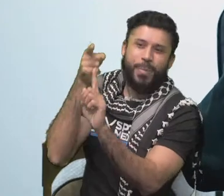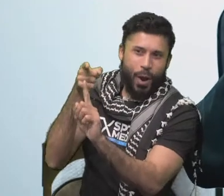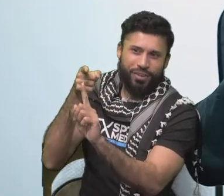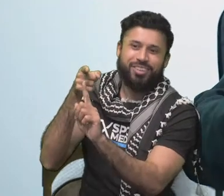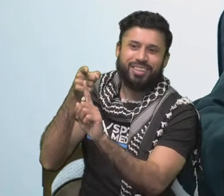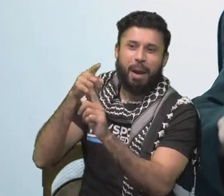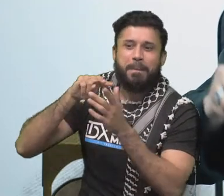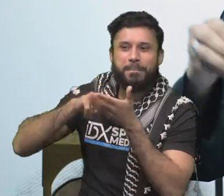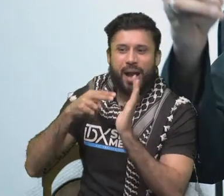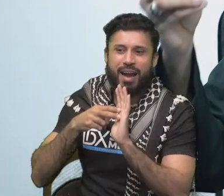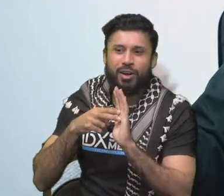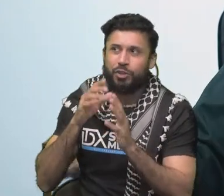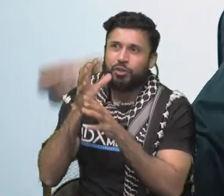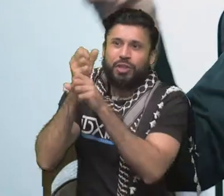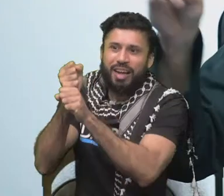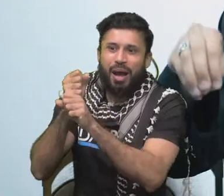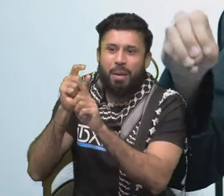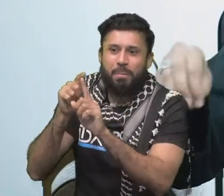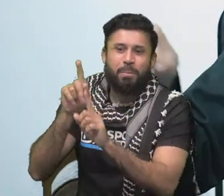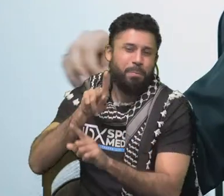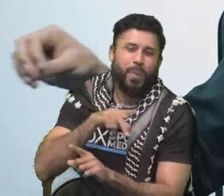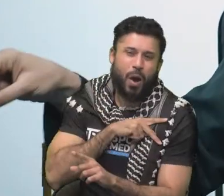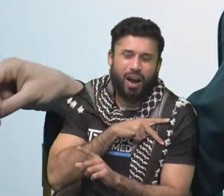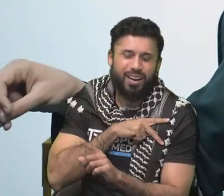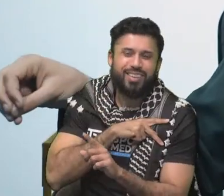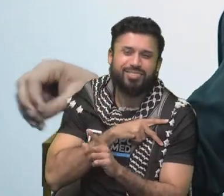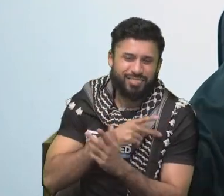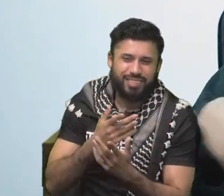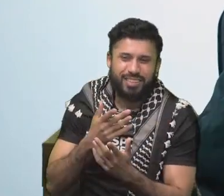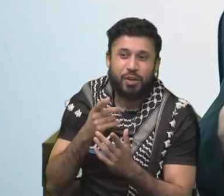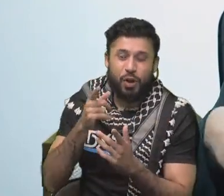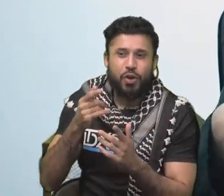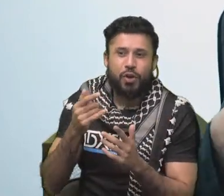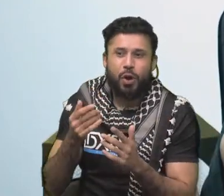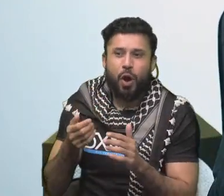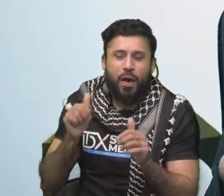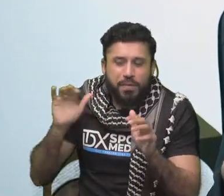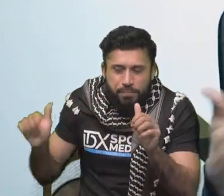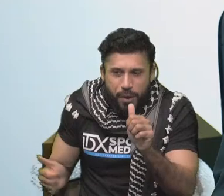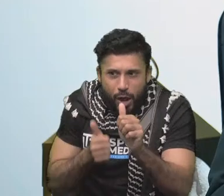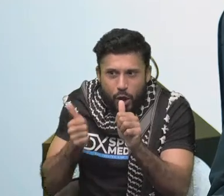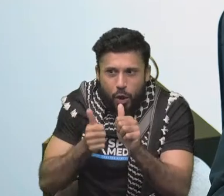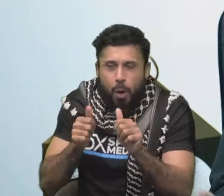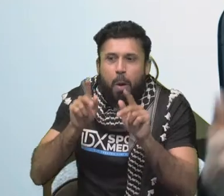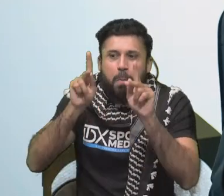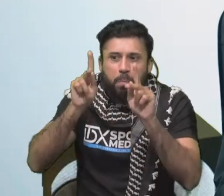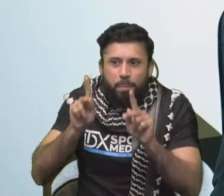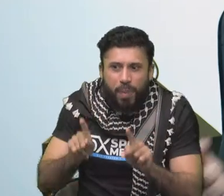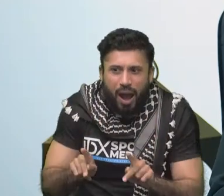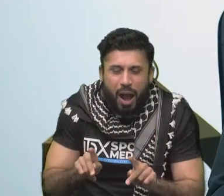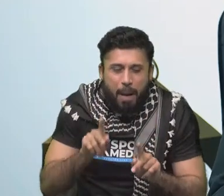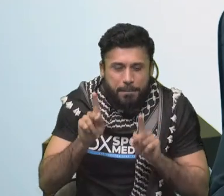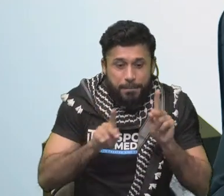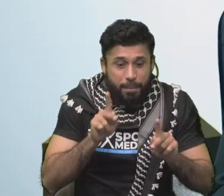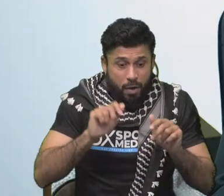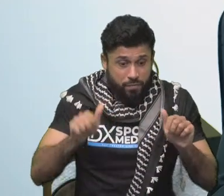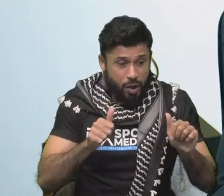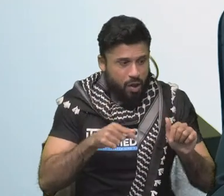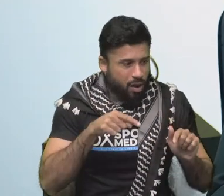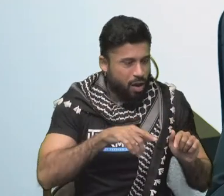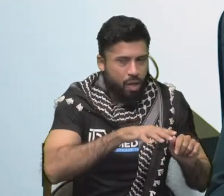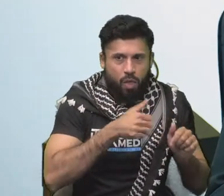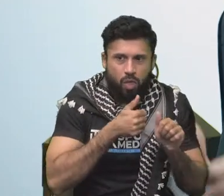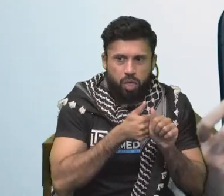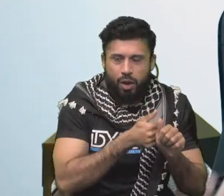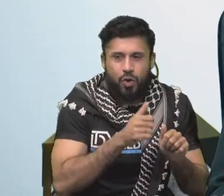when you follow them, they cause you to commit more sins than good deeds. And so this is something that you'll find in some of the writings, actually the Rasal of Ibn Qayyim rahimahullah as